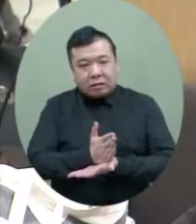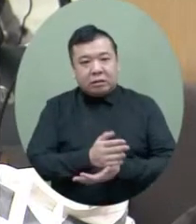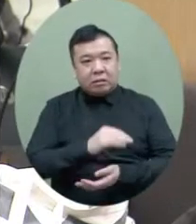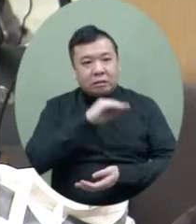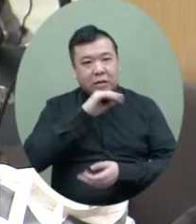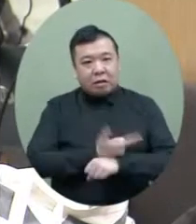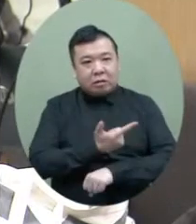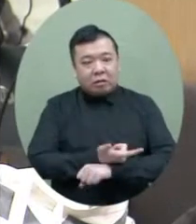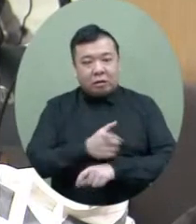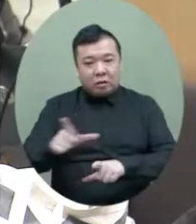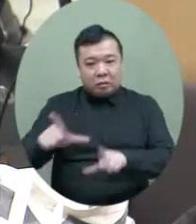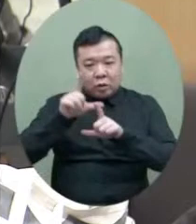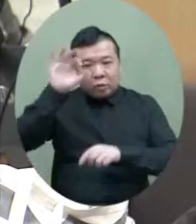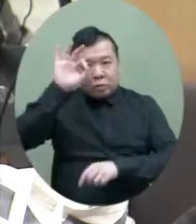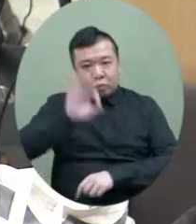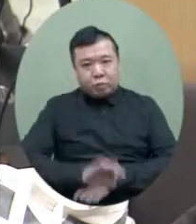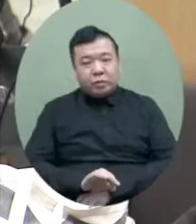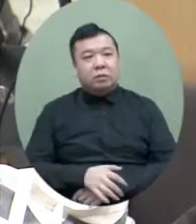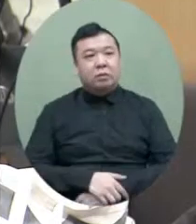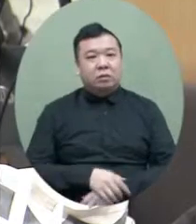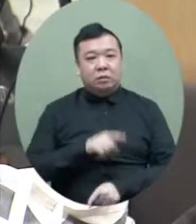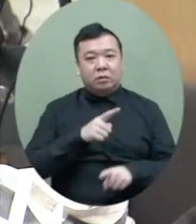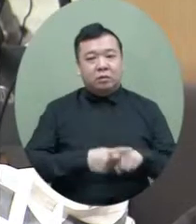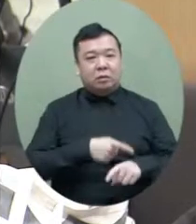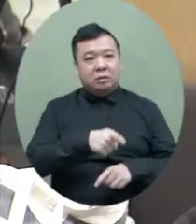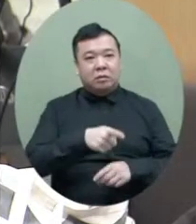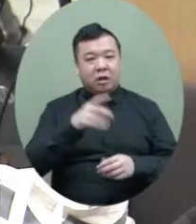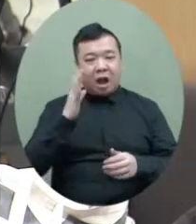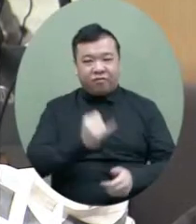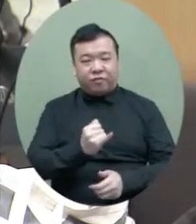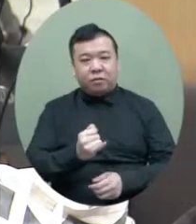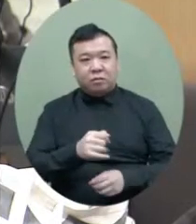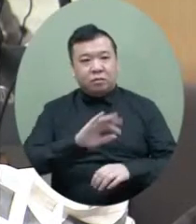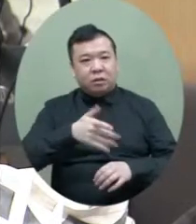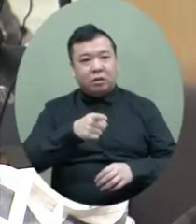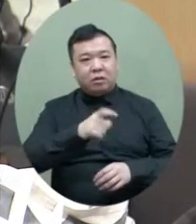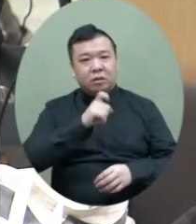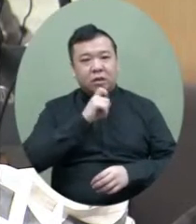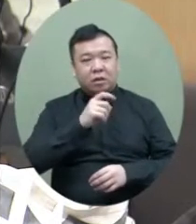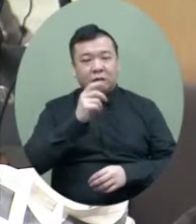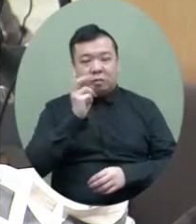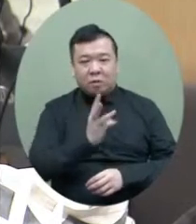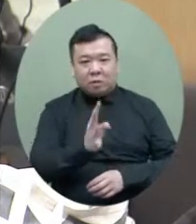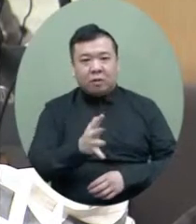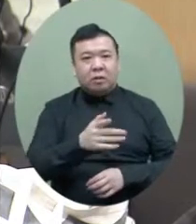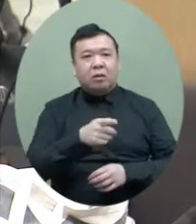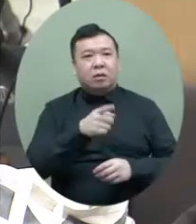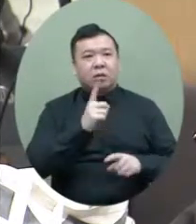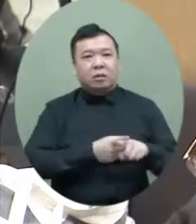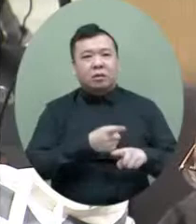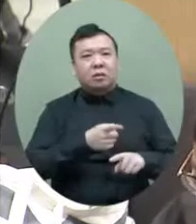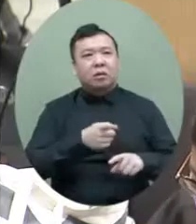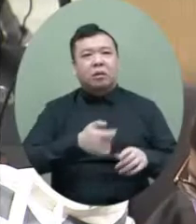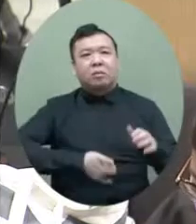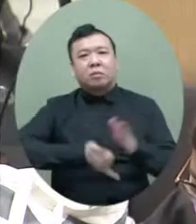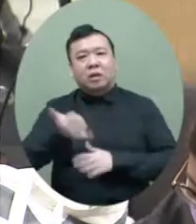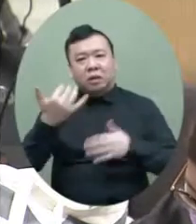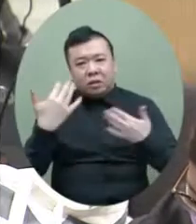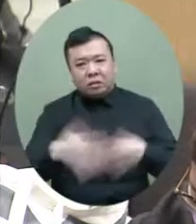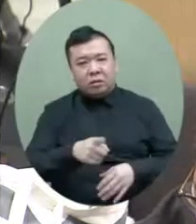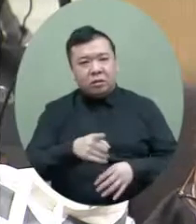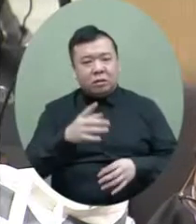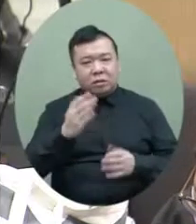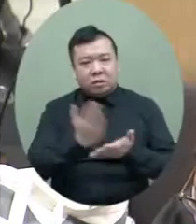did not show up when authorities knock on their doors. How can the authority improve such situation? Thank you.